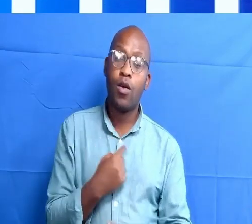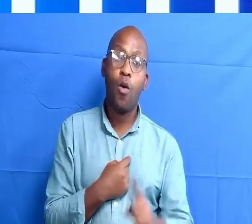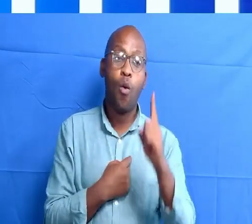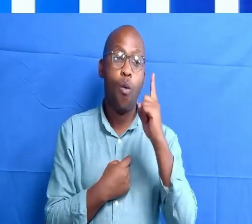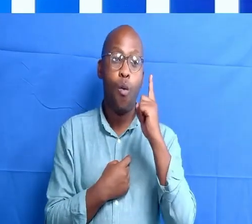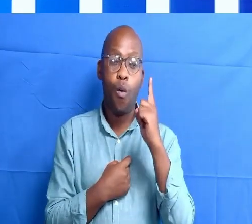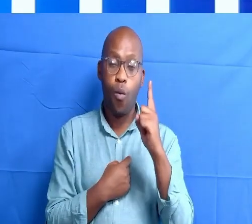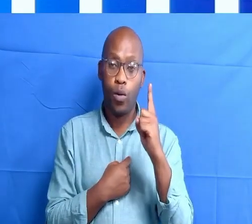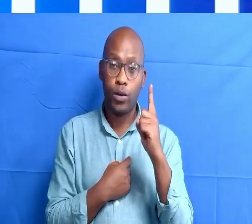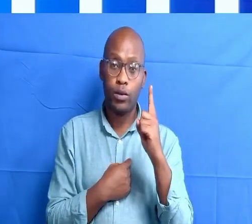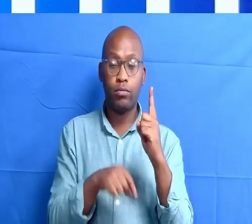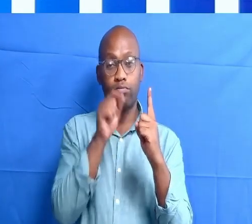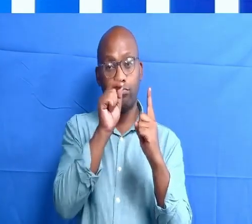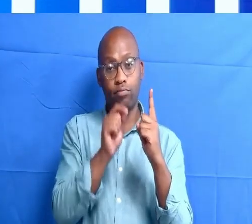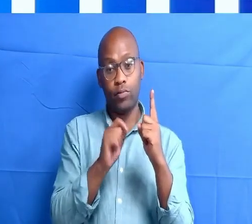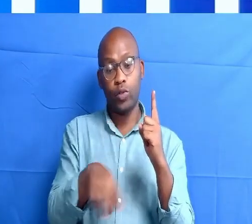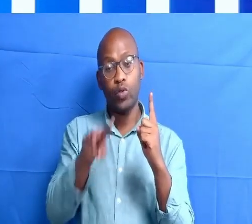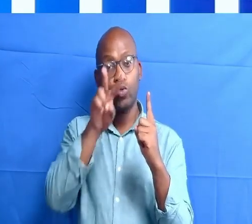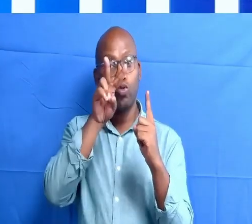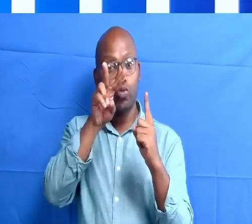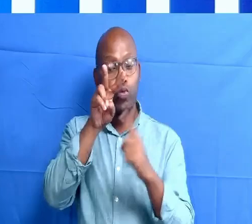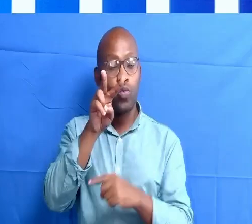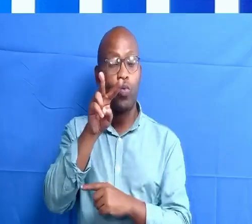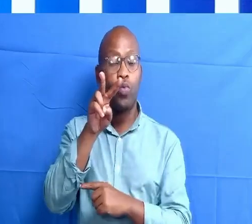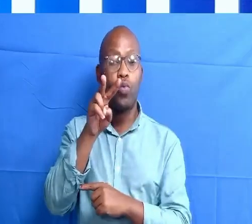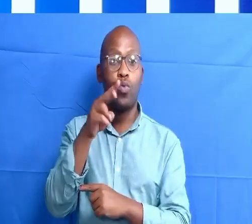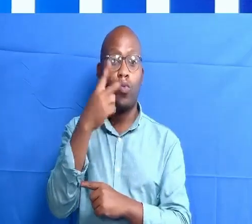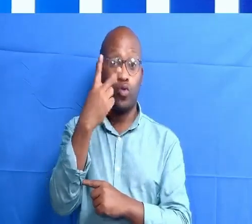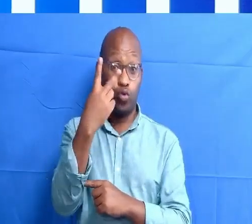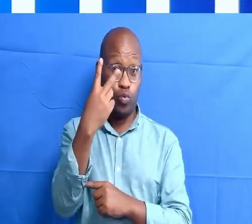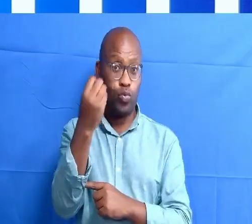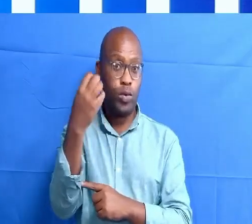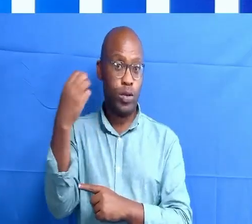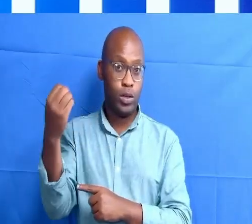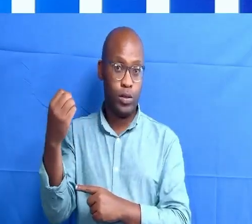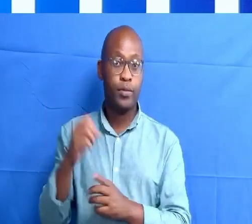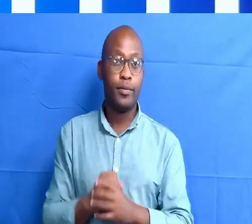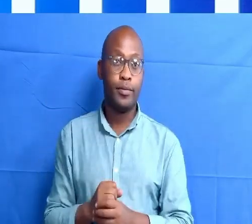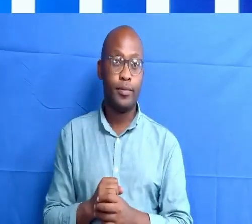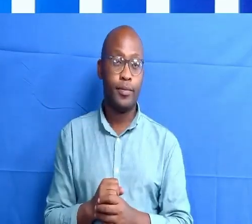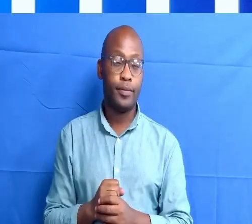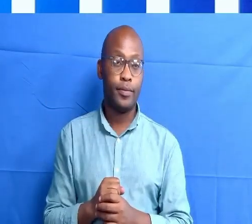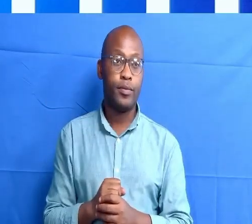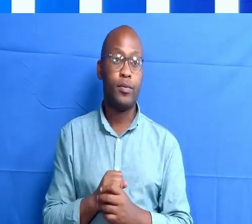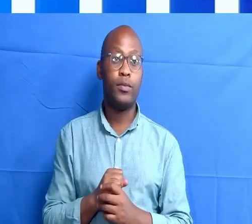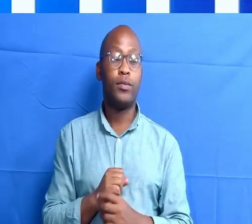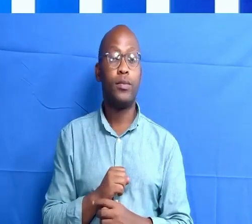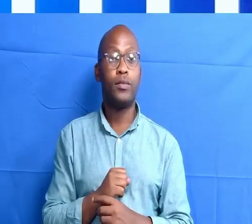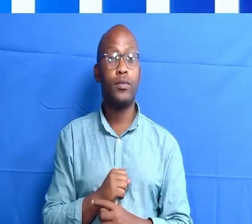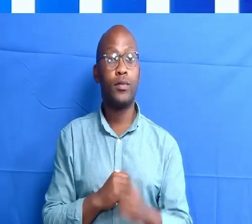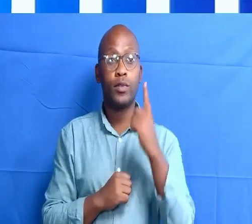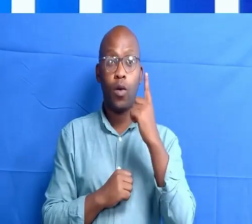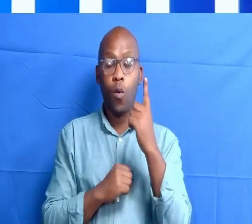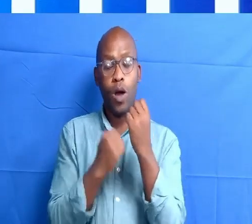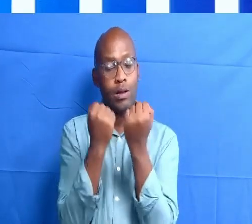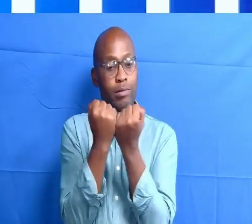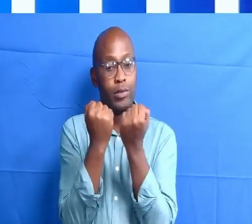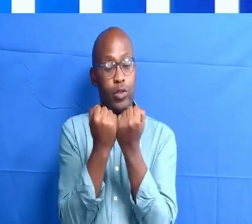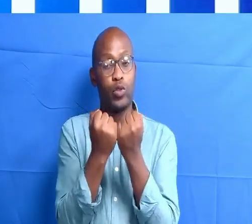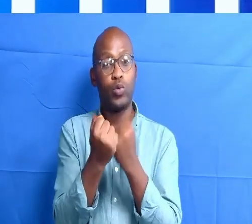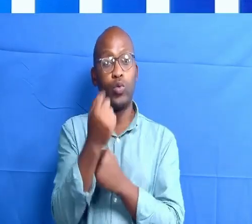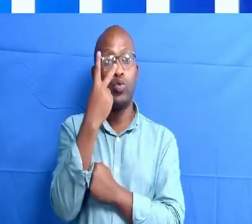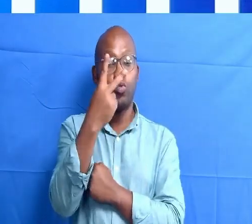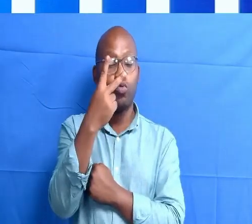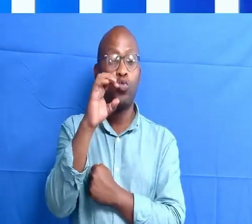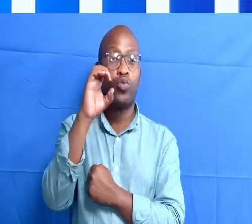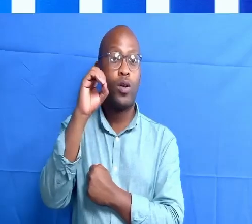it's 1 as 2, 200 is that the scale is 1 as 2, 1 is equals to 2. Now